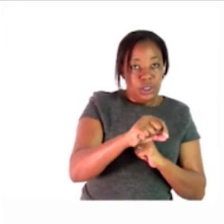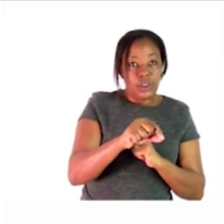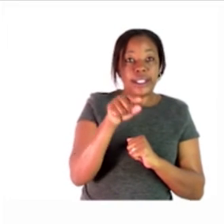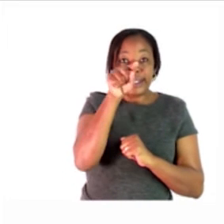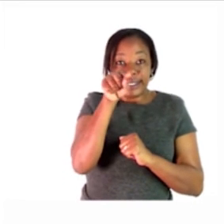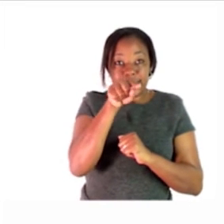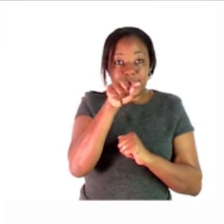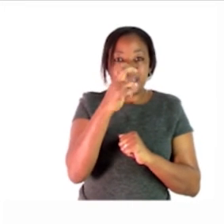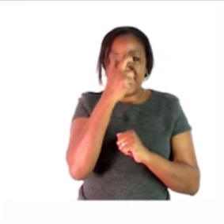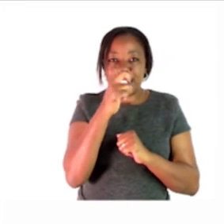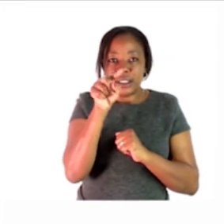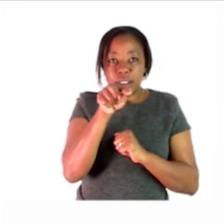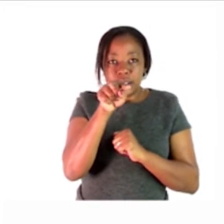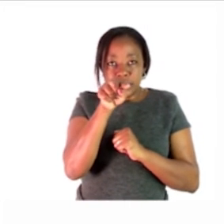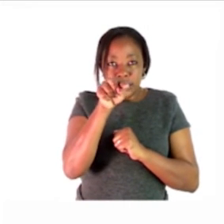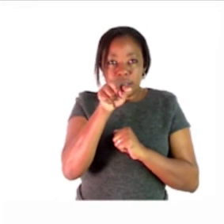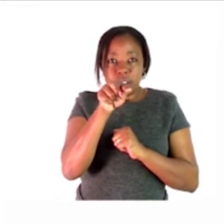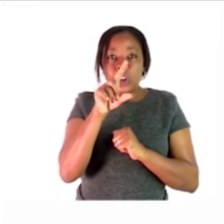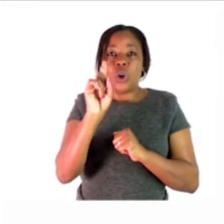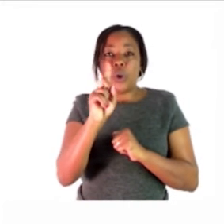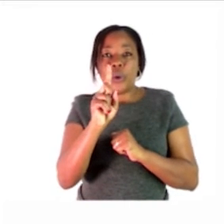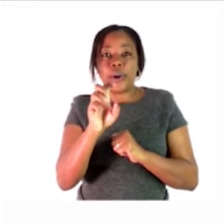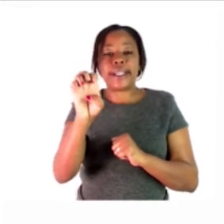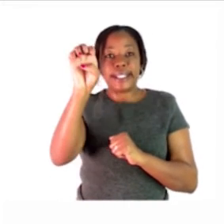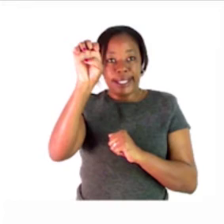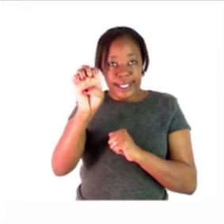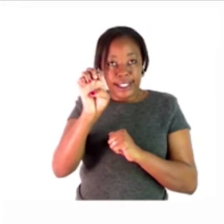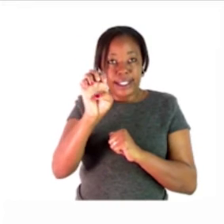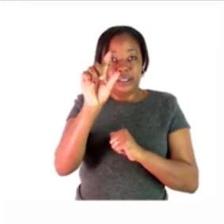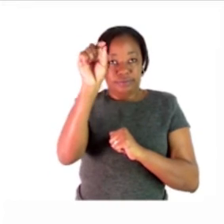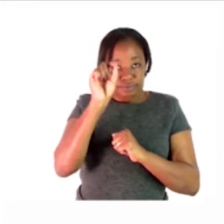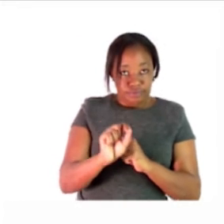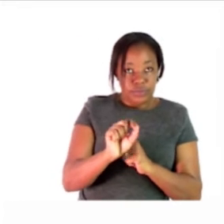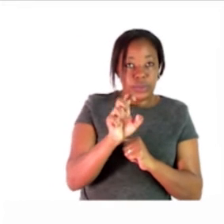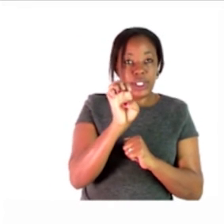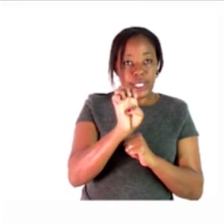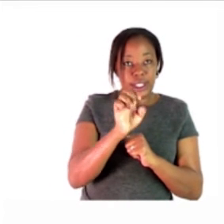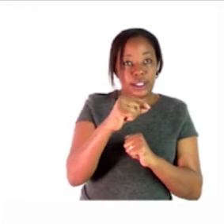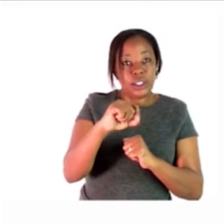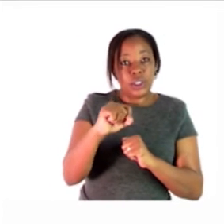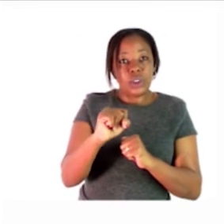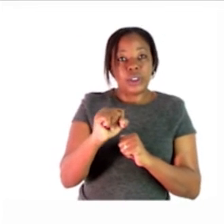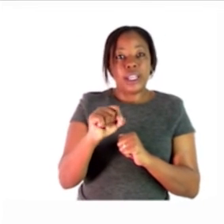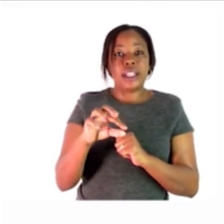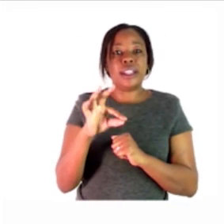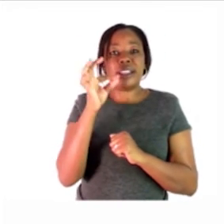dot. It's on the A. A of an elephant. You can write it under every code